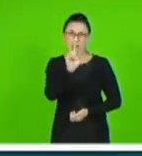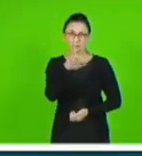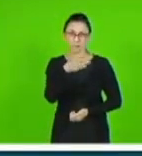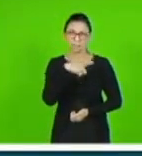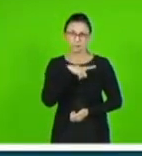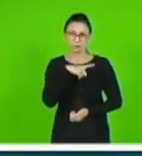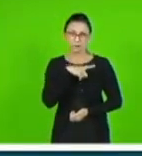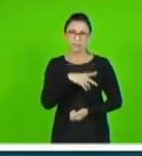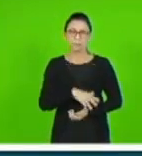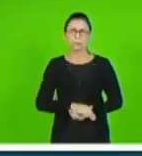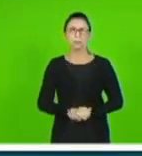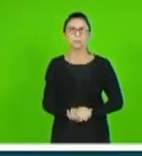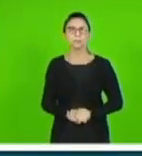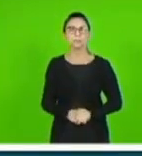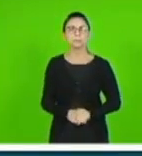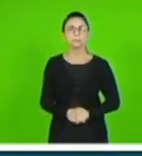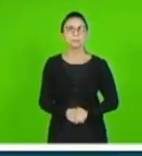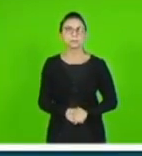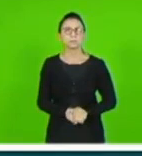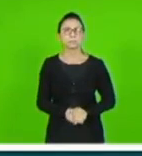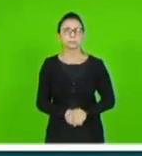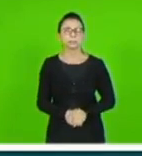everyone ready with the answers?